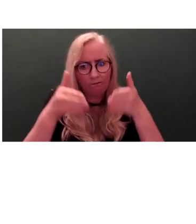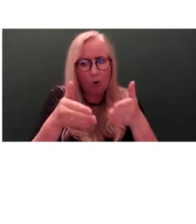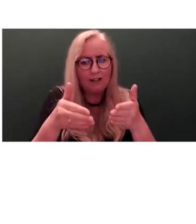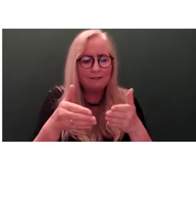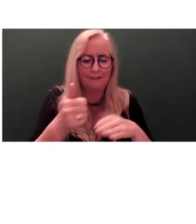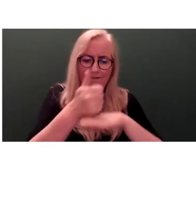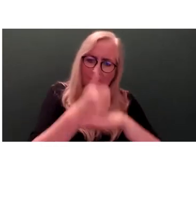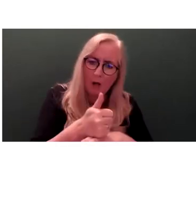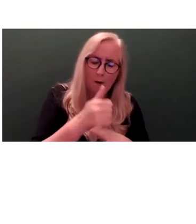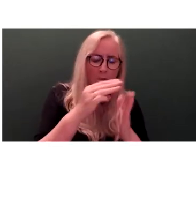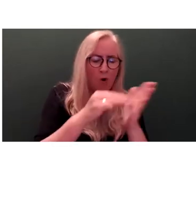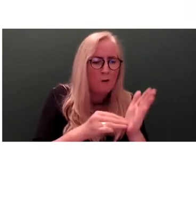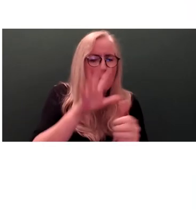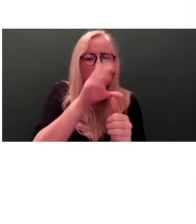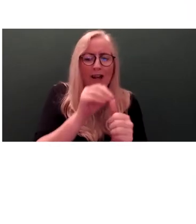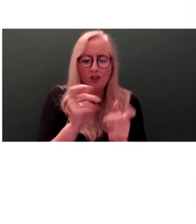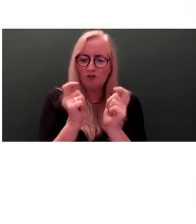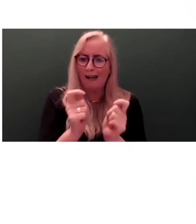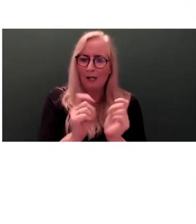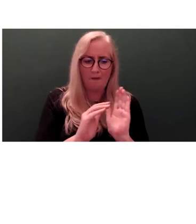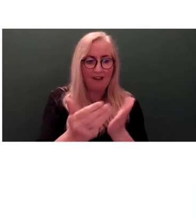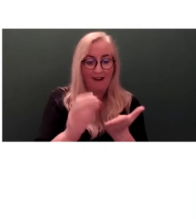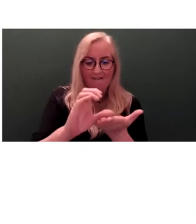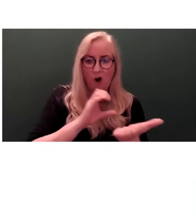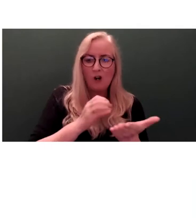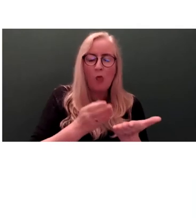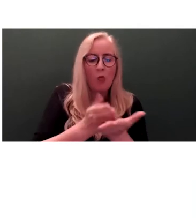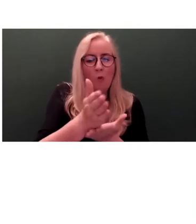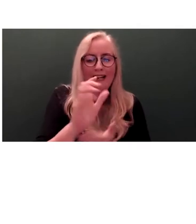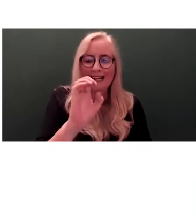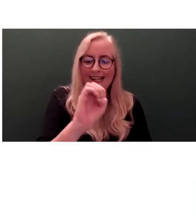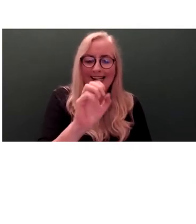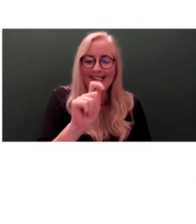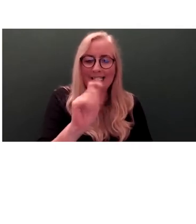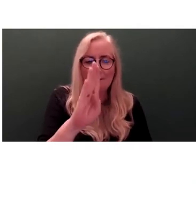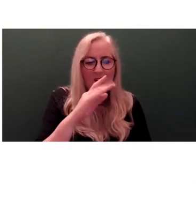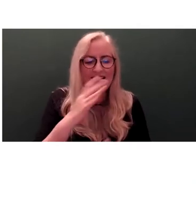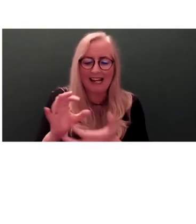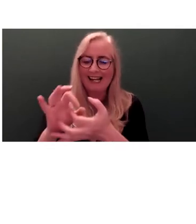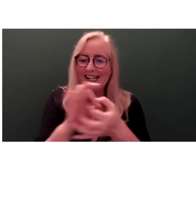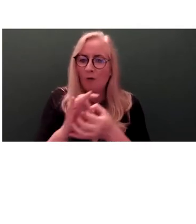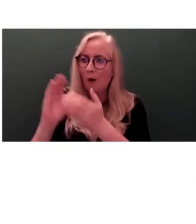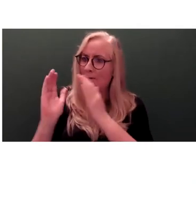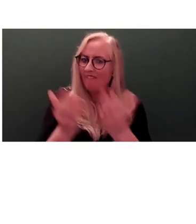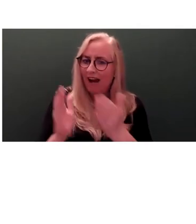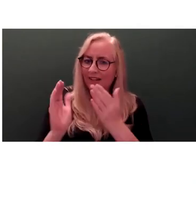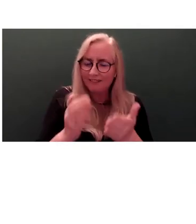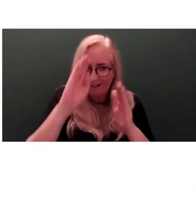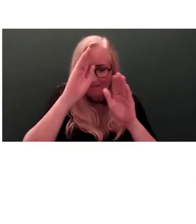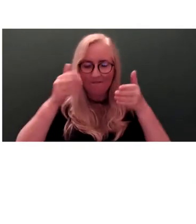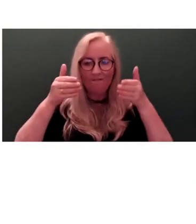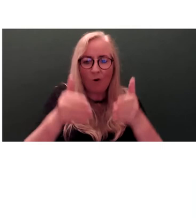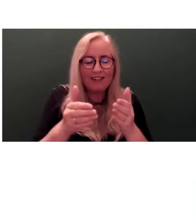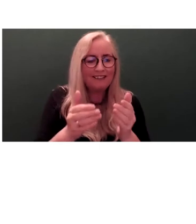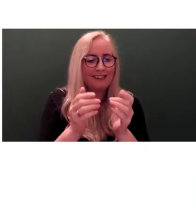programme specialist training provision, which is funded through ETBs, where a network of providers offer kind of focused education and